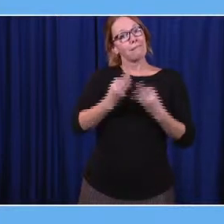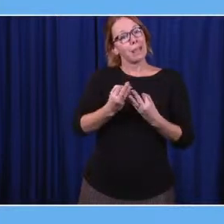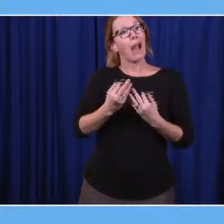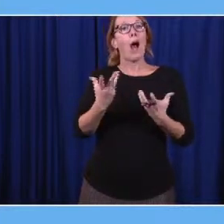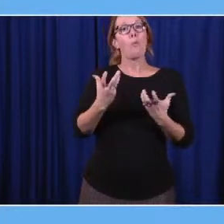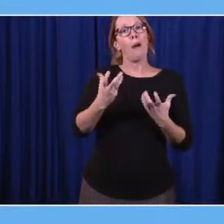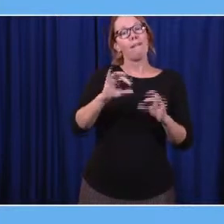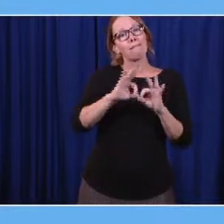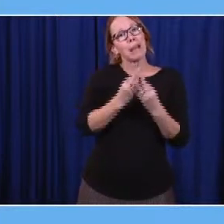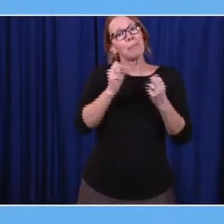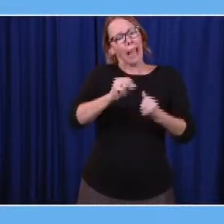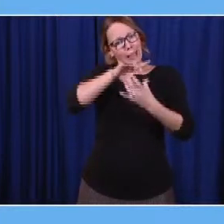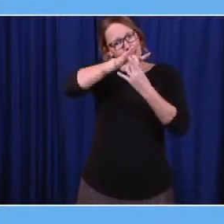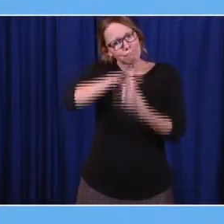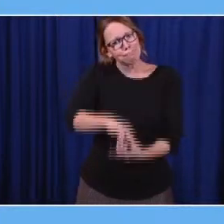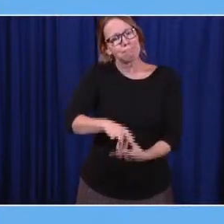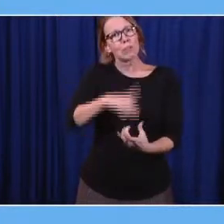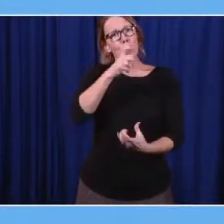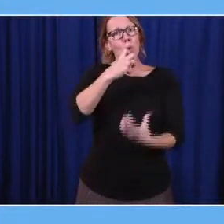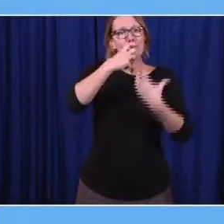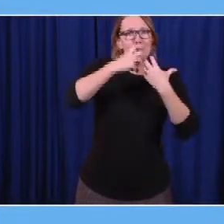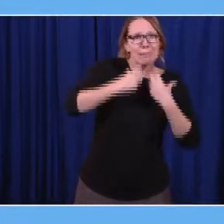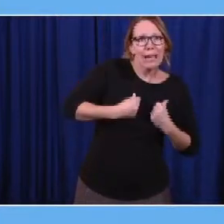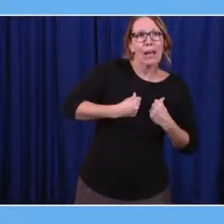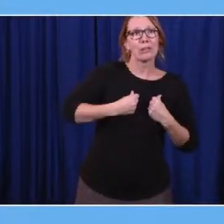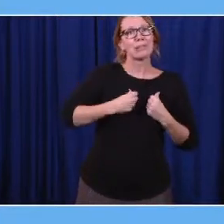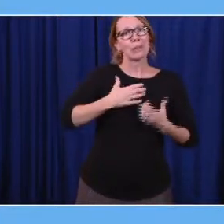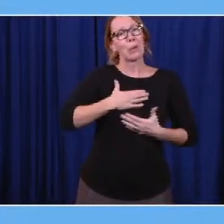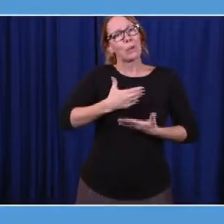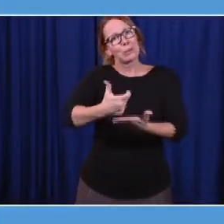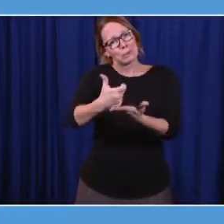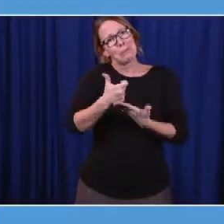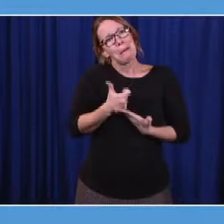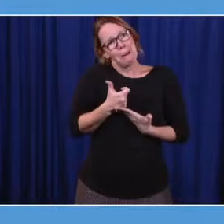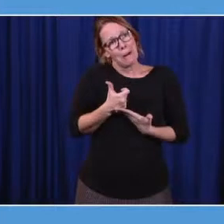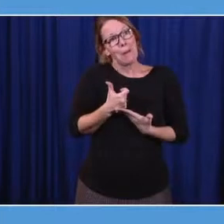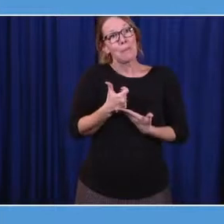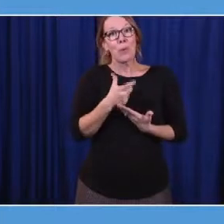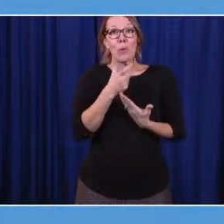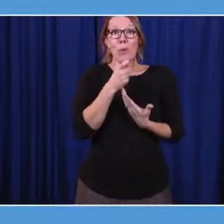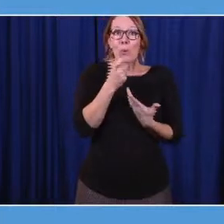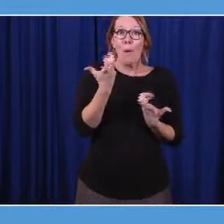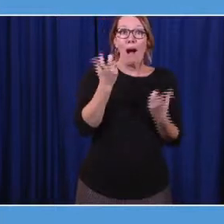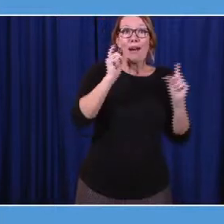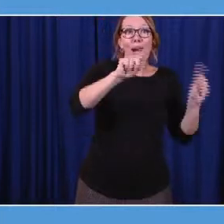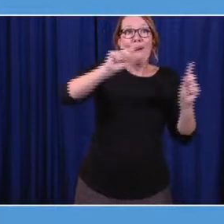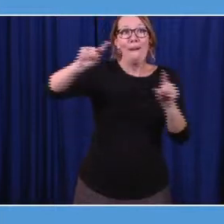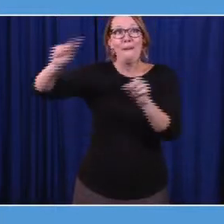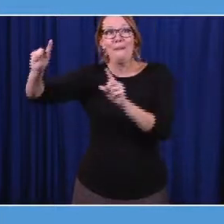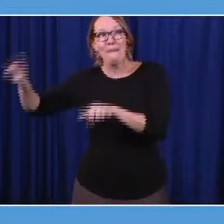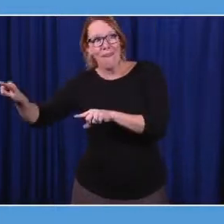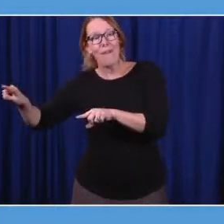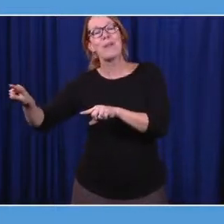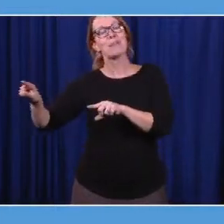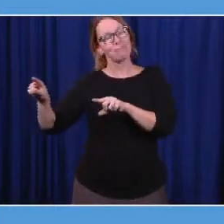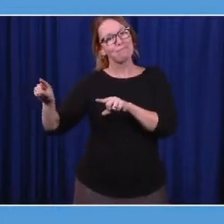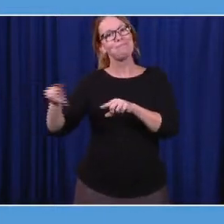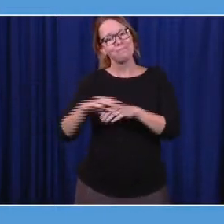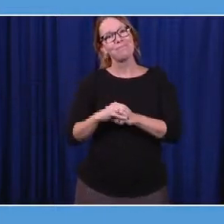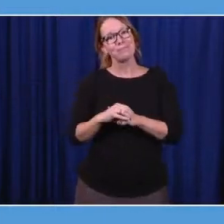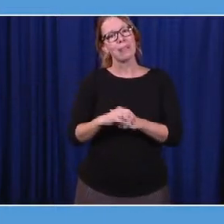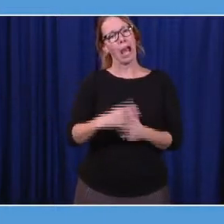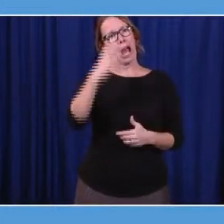that does stuff to help me. I wanted a family that would go places. And I know I'm probably going to have